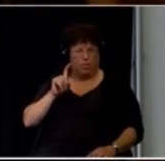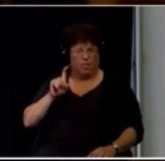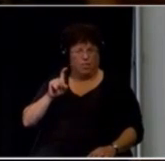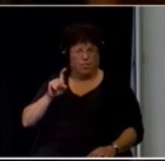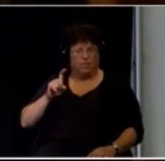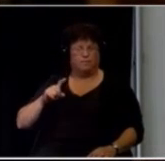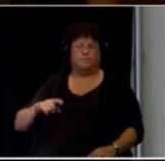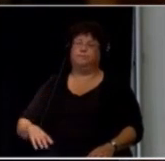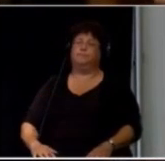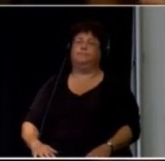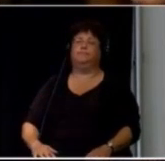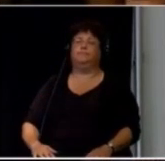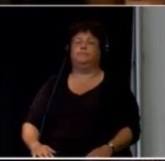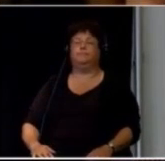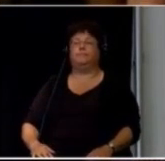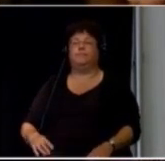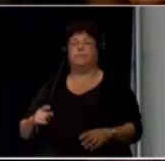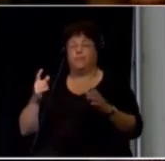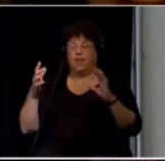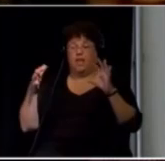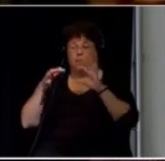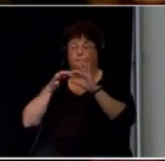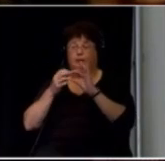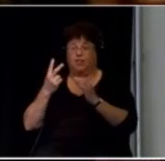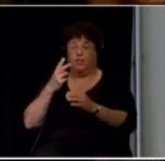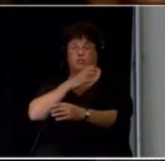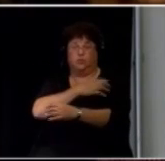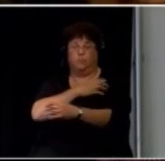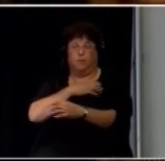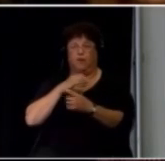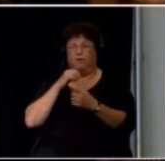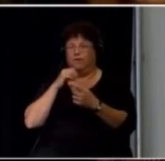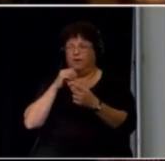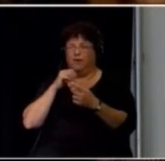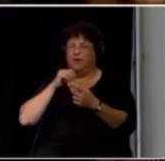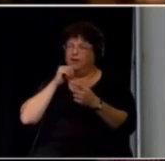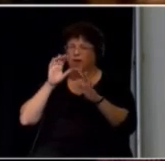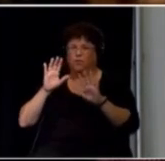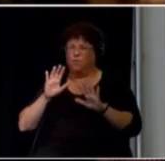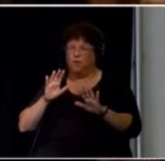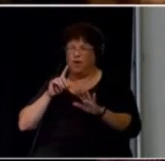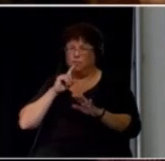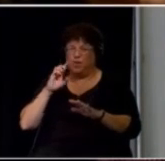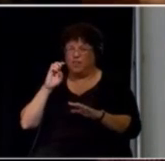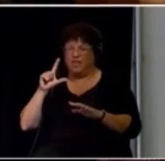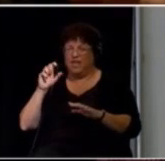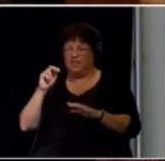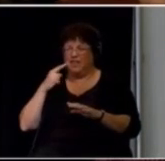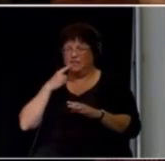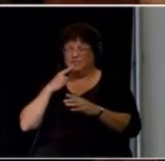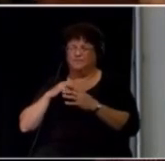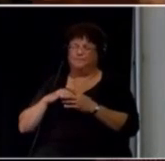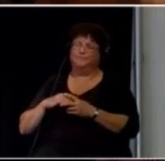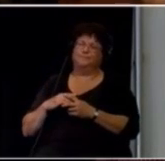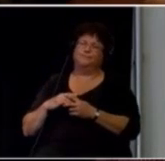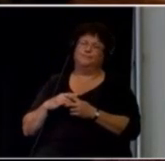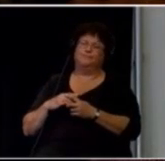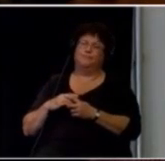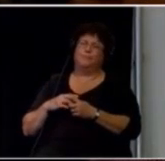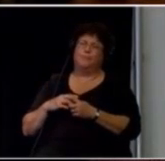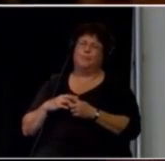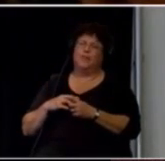Well, combining them actually wouldn't be super great. It's going to be,